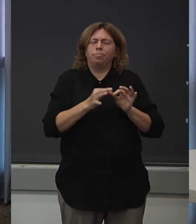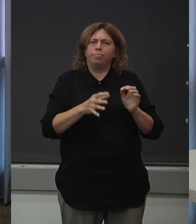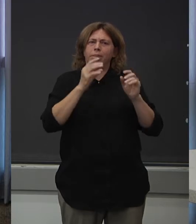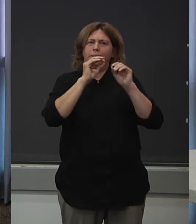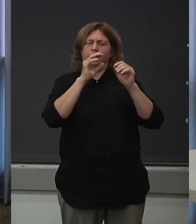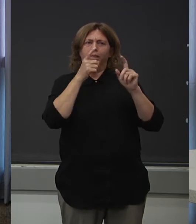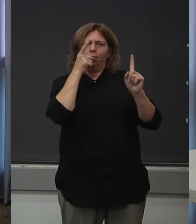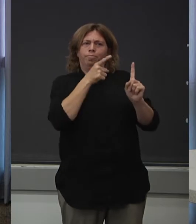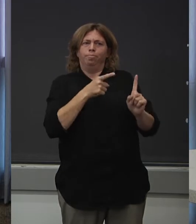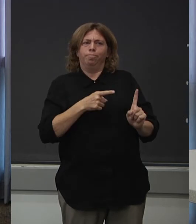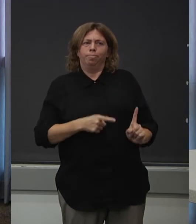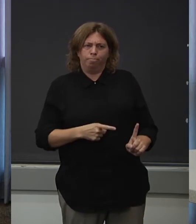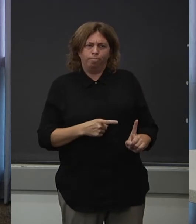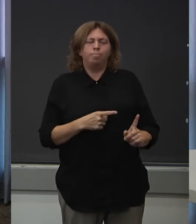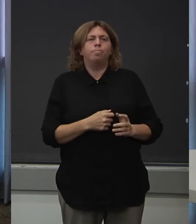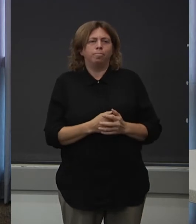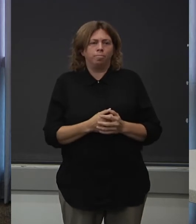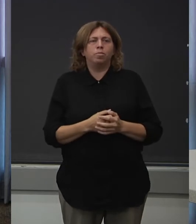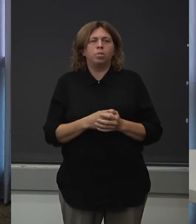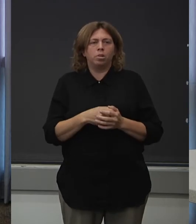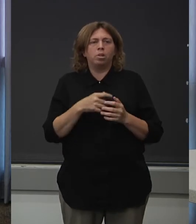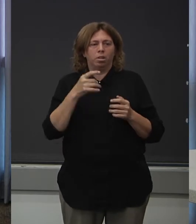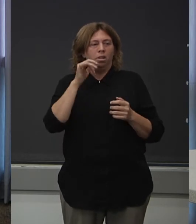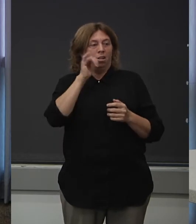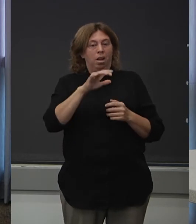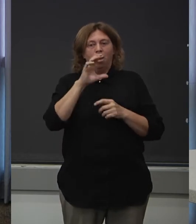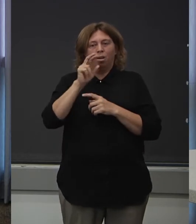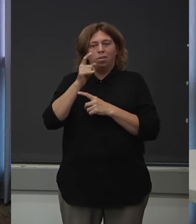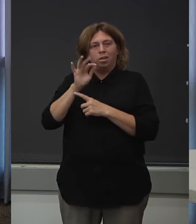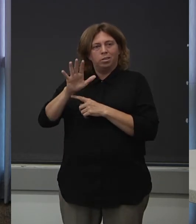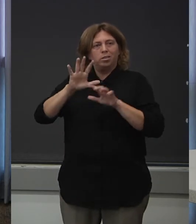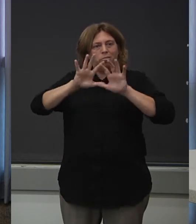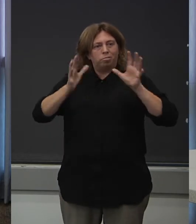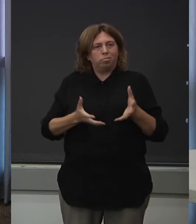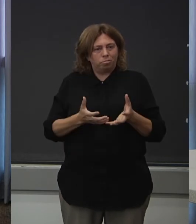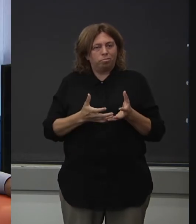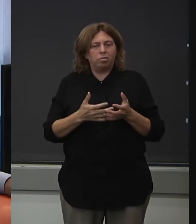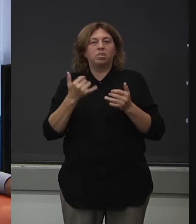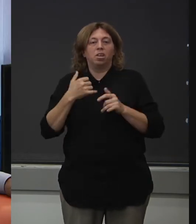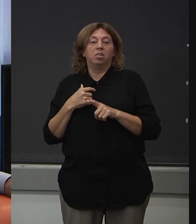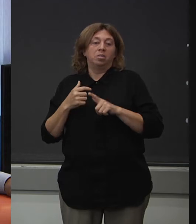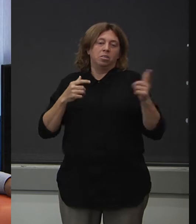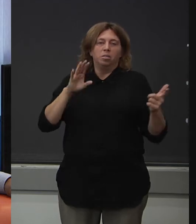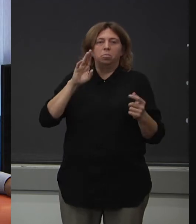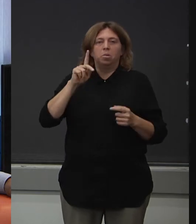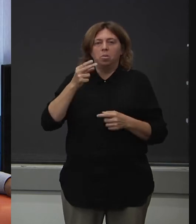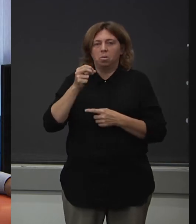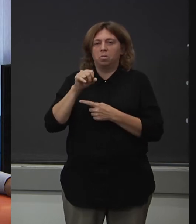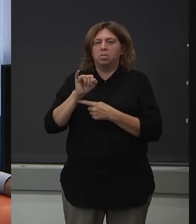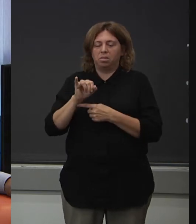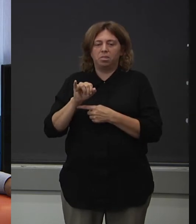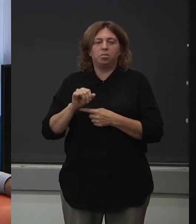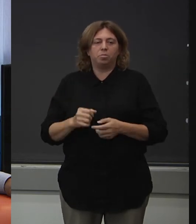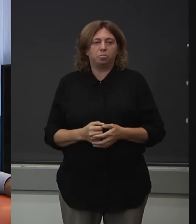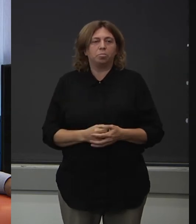and I guess I'll hand this back to Bakosi. Oh, Michael, you guys have been